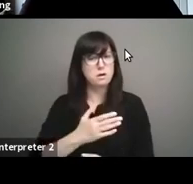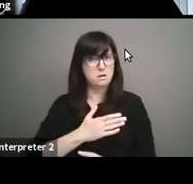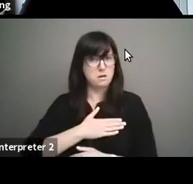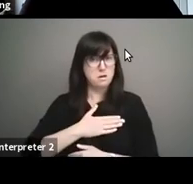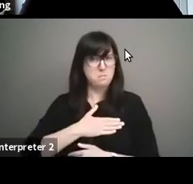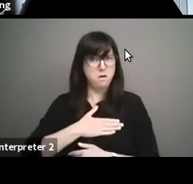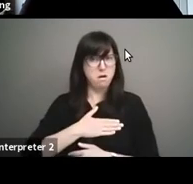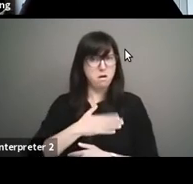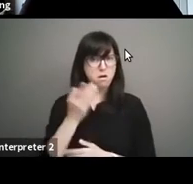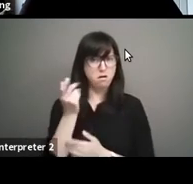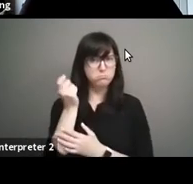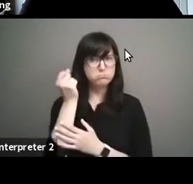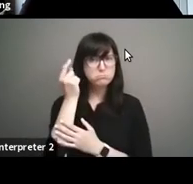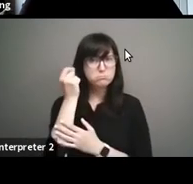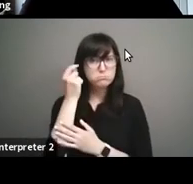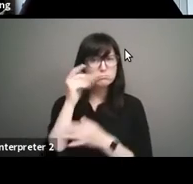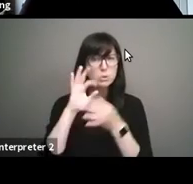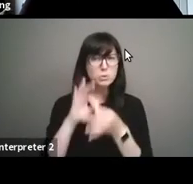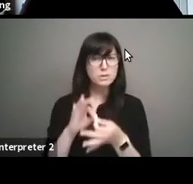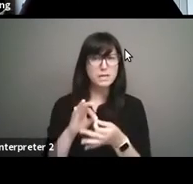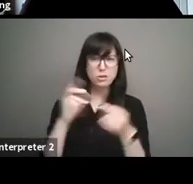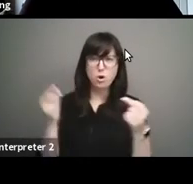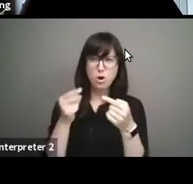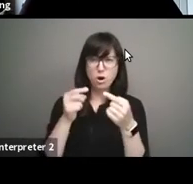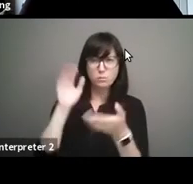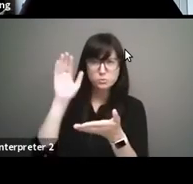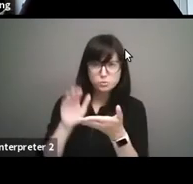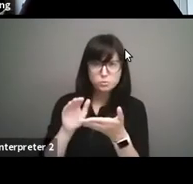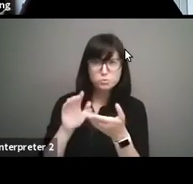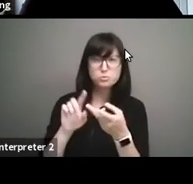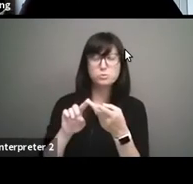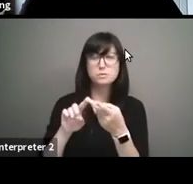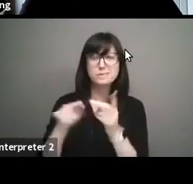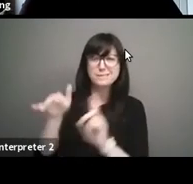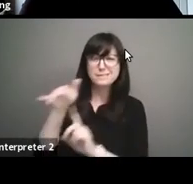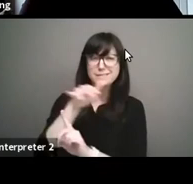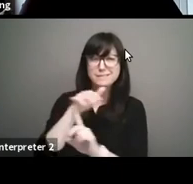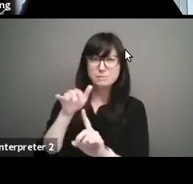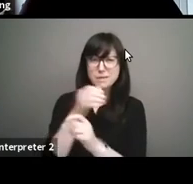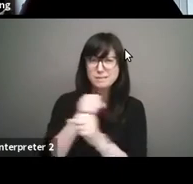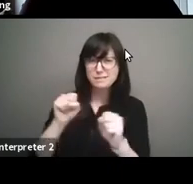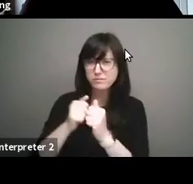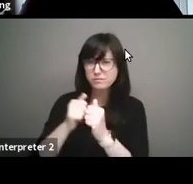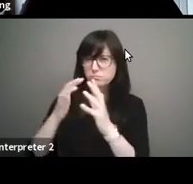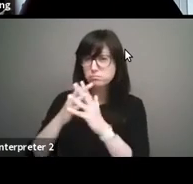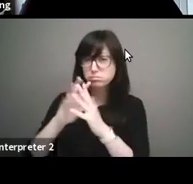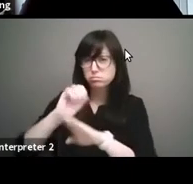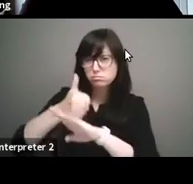of reducing harm and creating safer spaces was actually